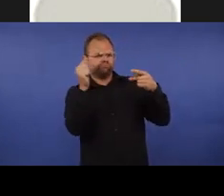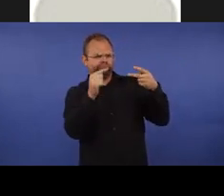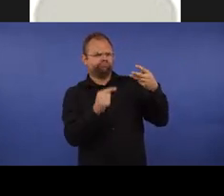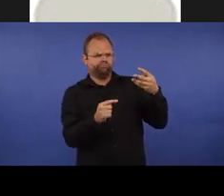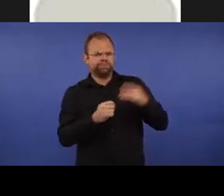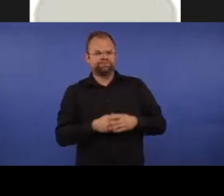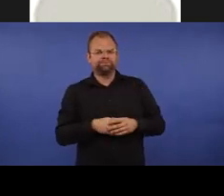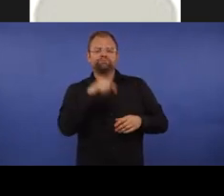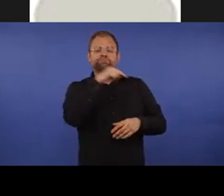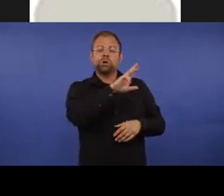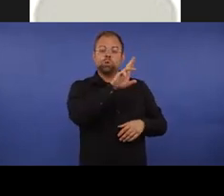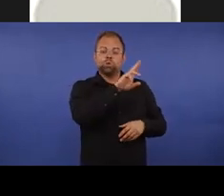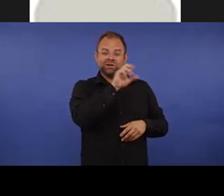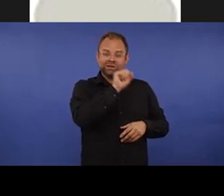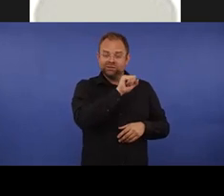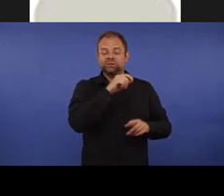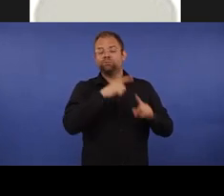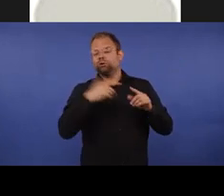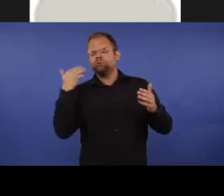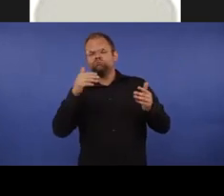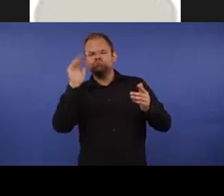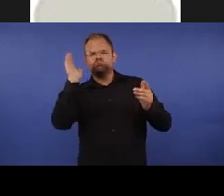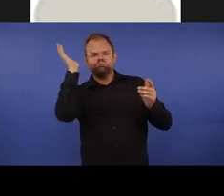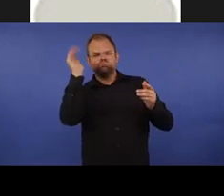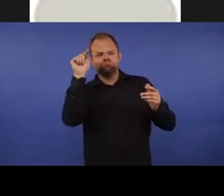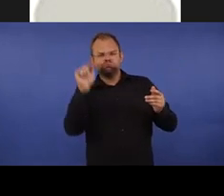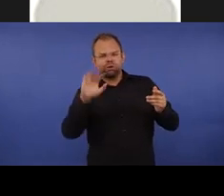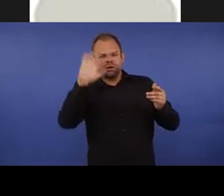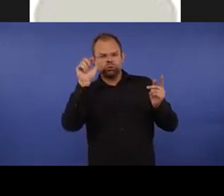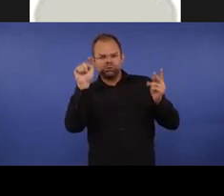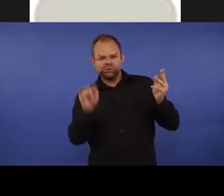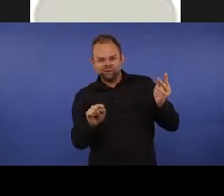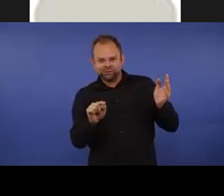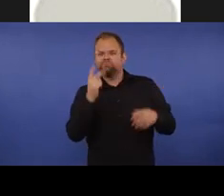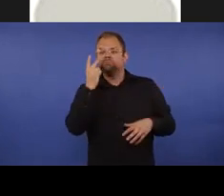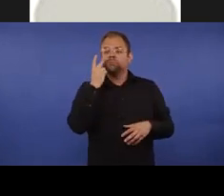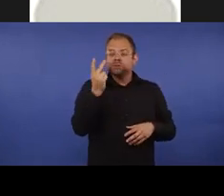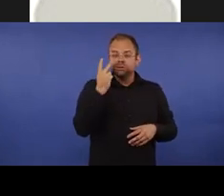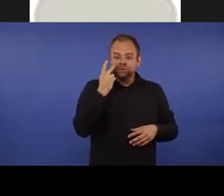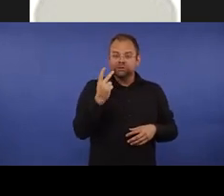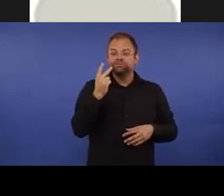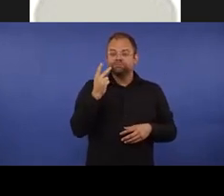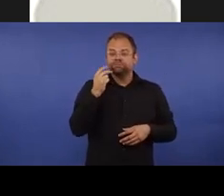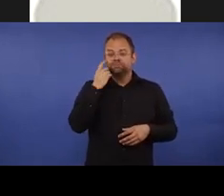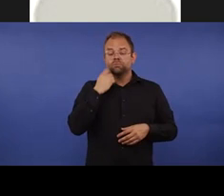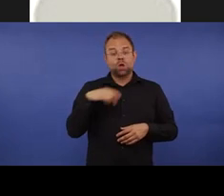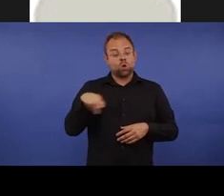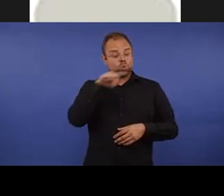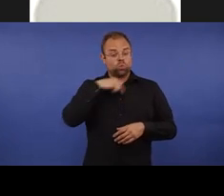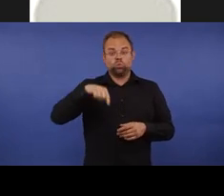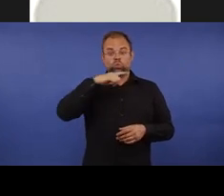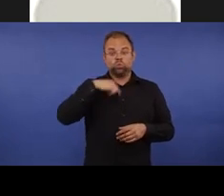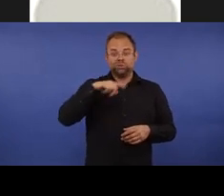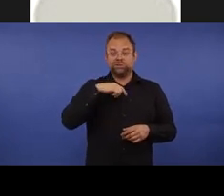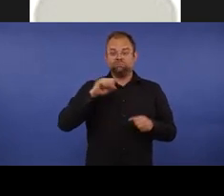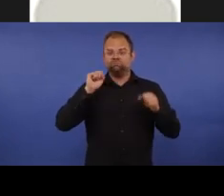of the reasons why we have been able to somewhat reduce the adverse impact